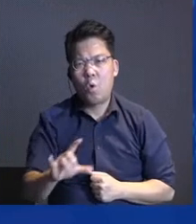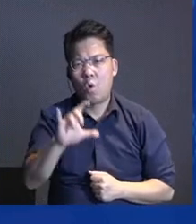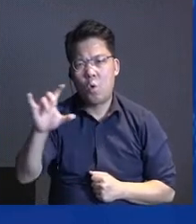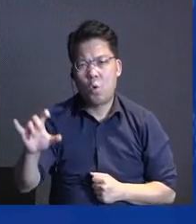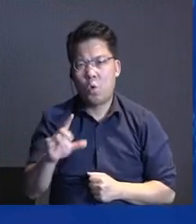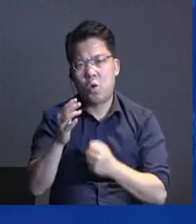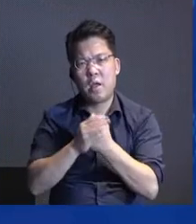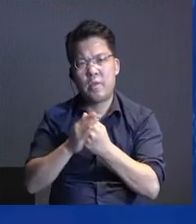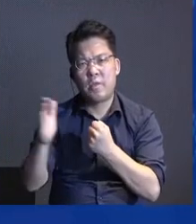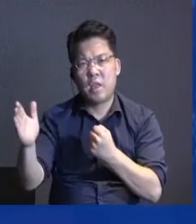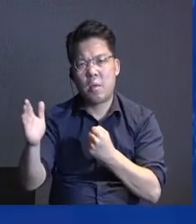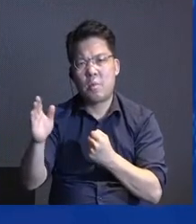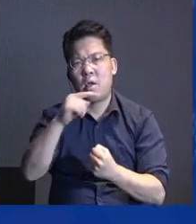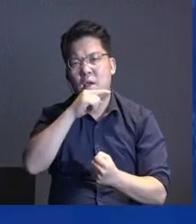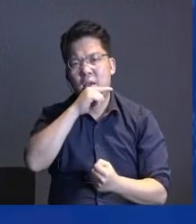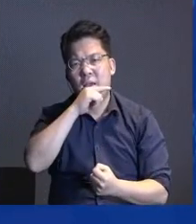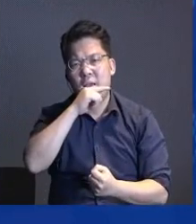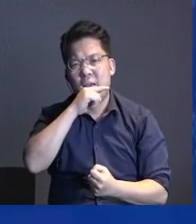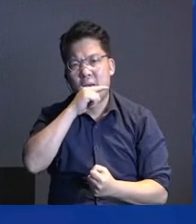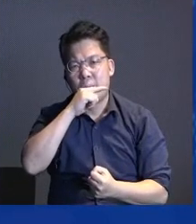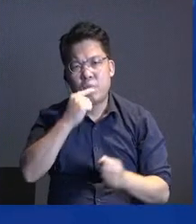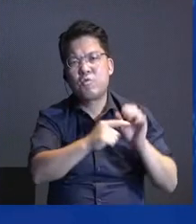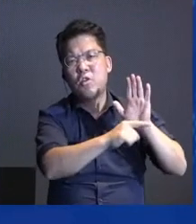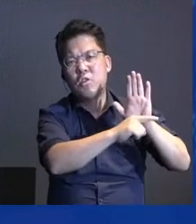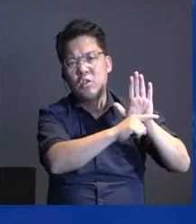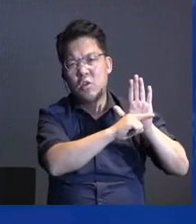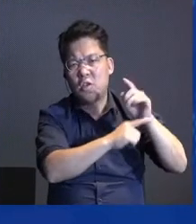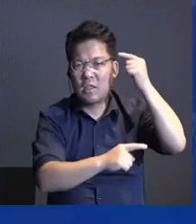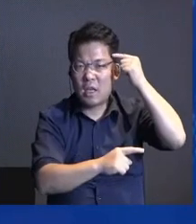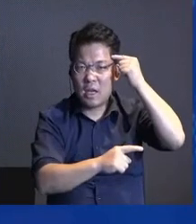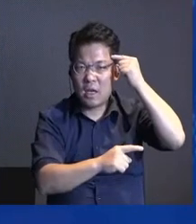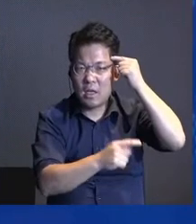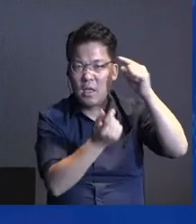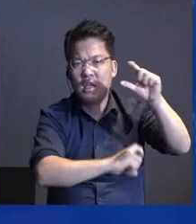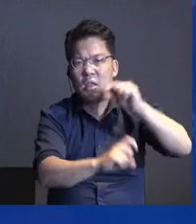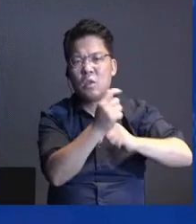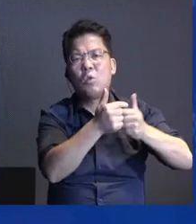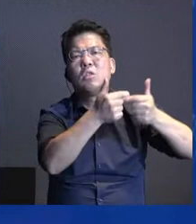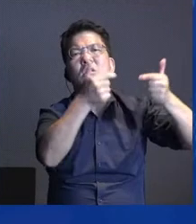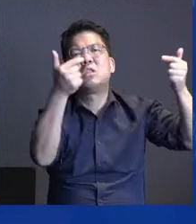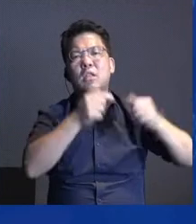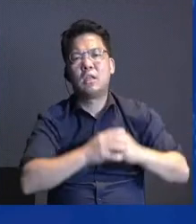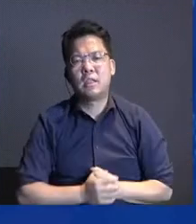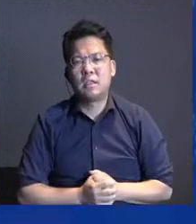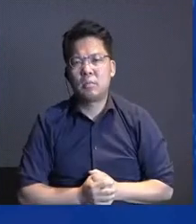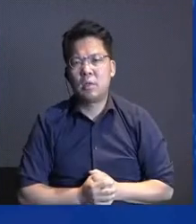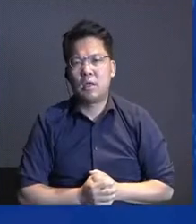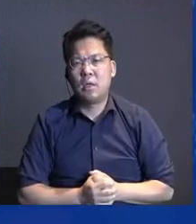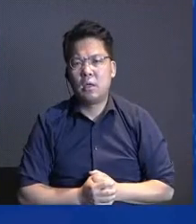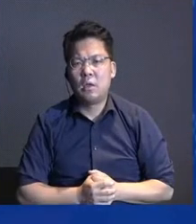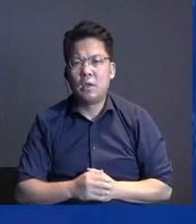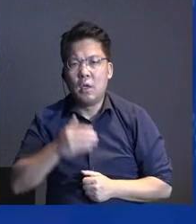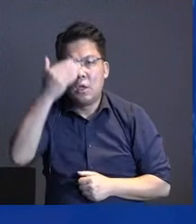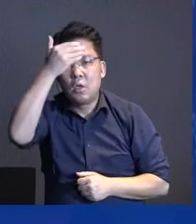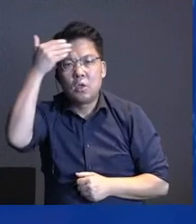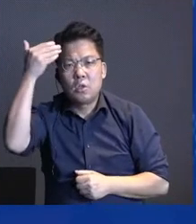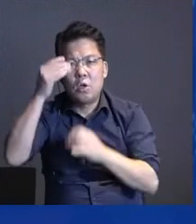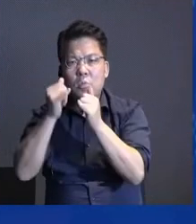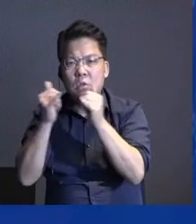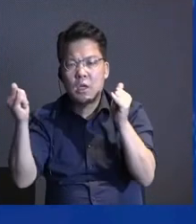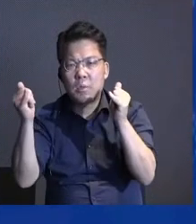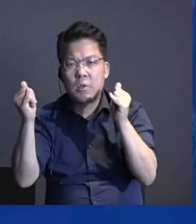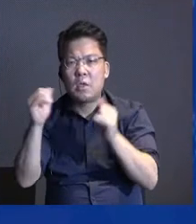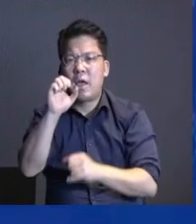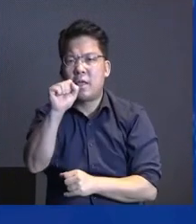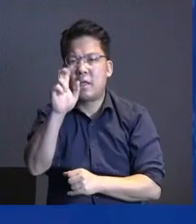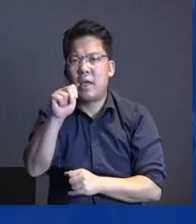pandemic. Young people have been able to maintain social connections through SNS, Zoom, but older people have many